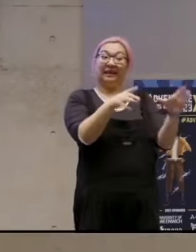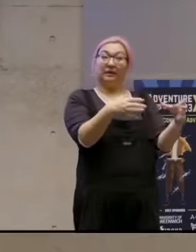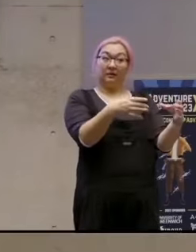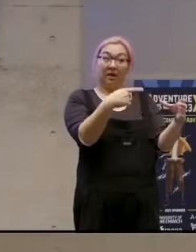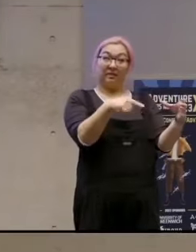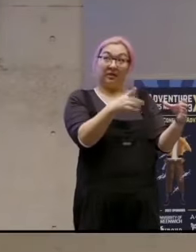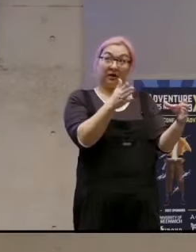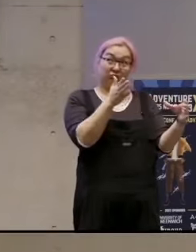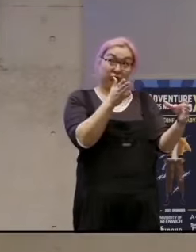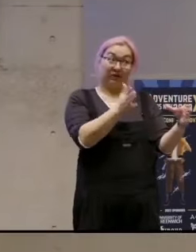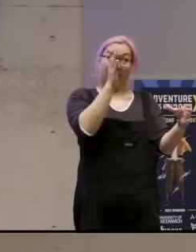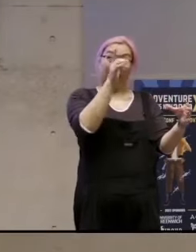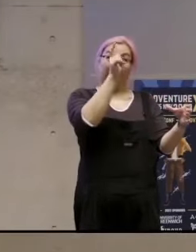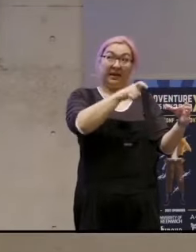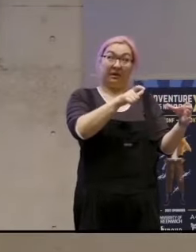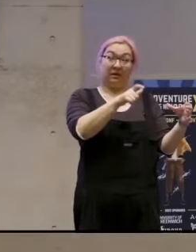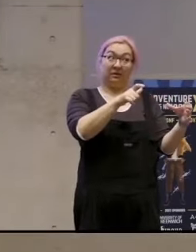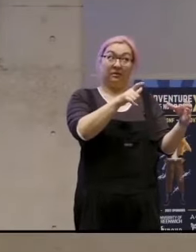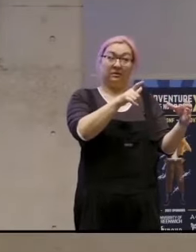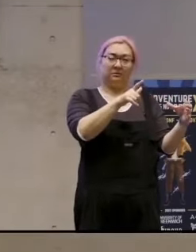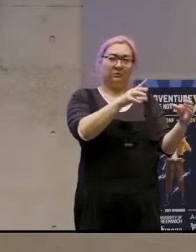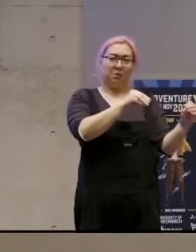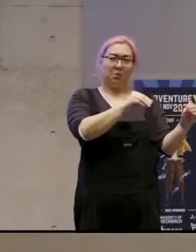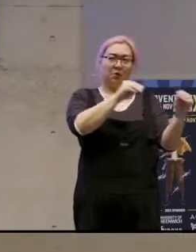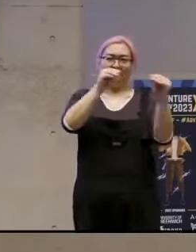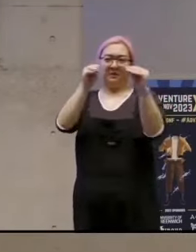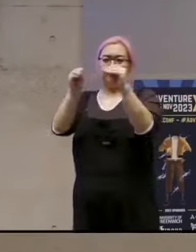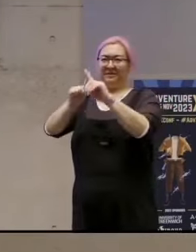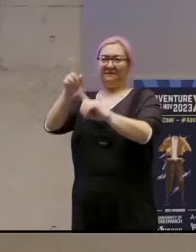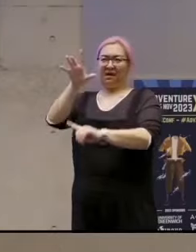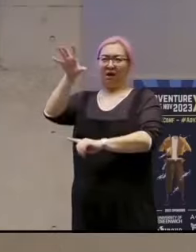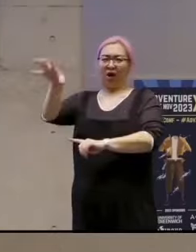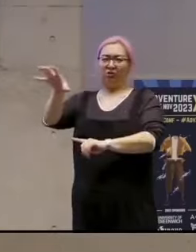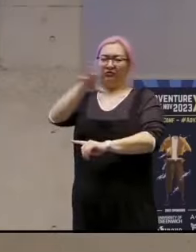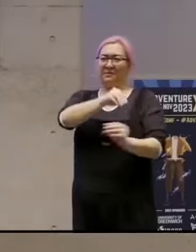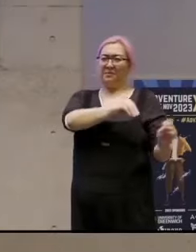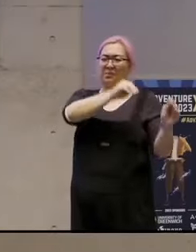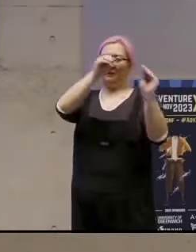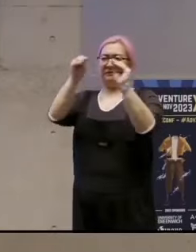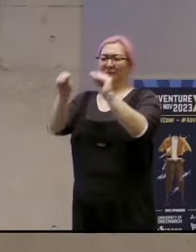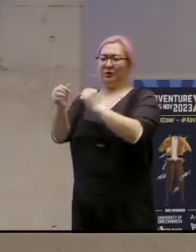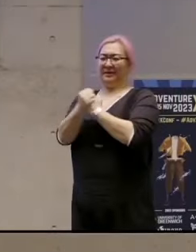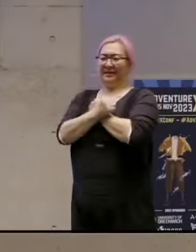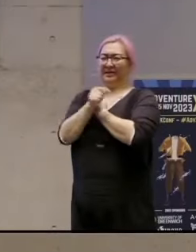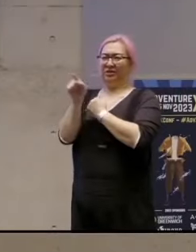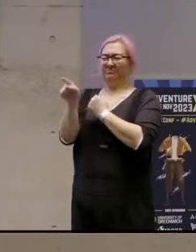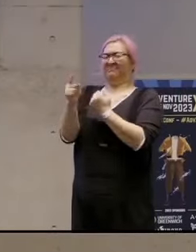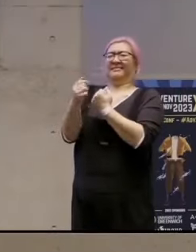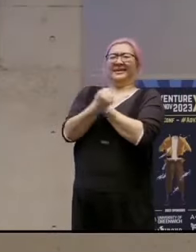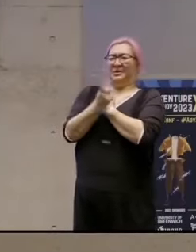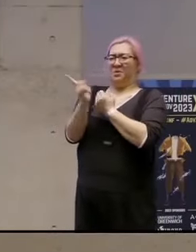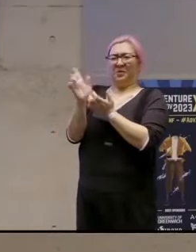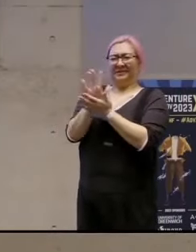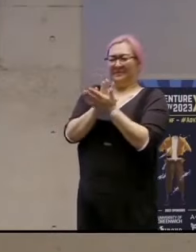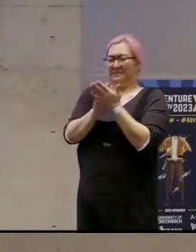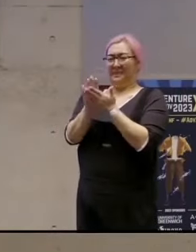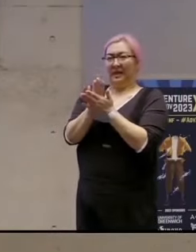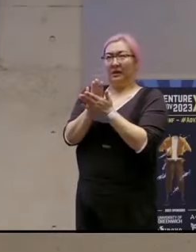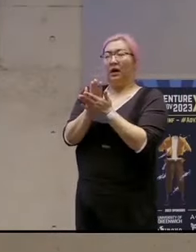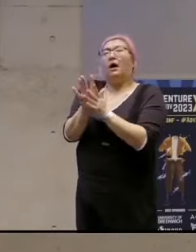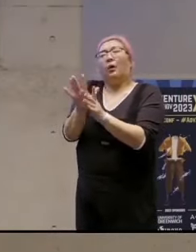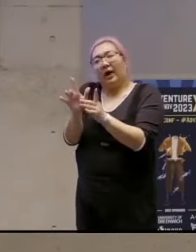moved them to the other side of the continent, and then Egypt, like what does that even mean? So if you're talking ancient Egypt,